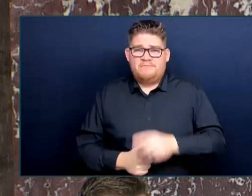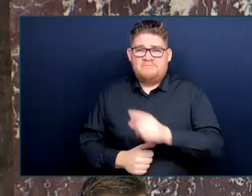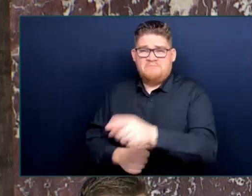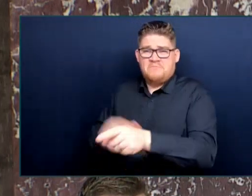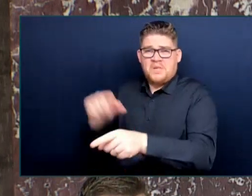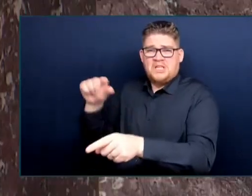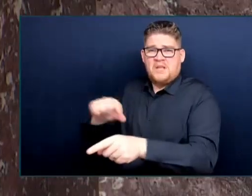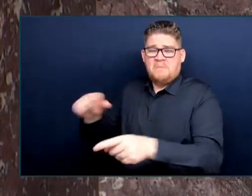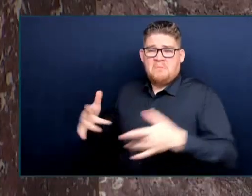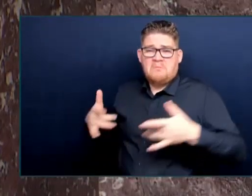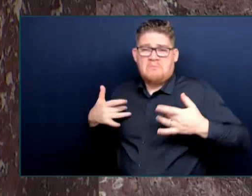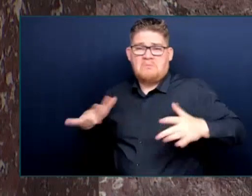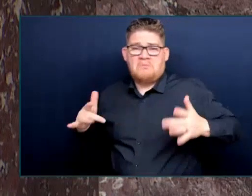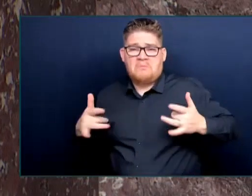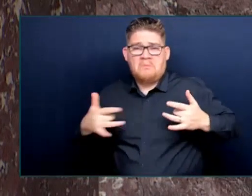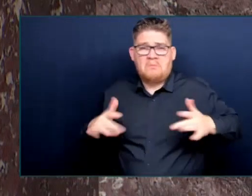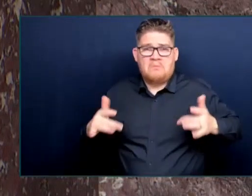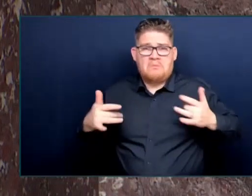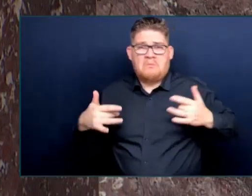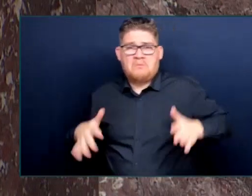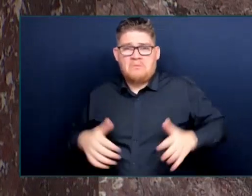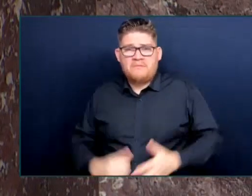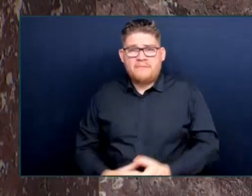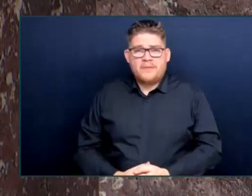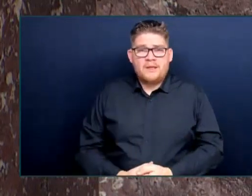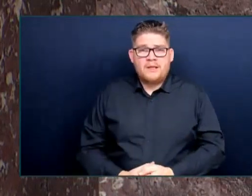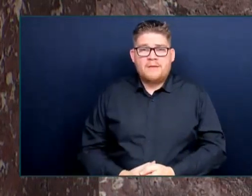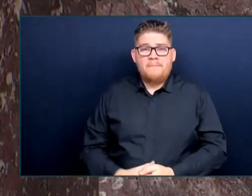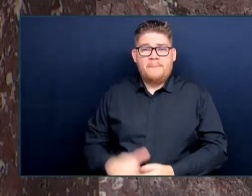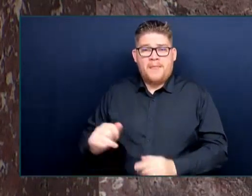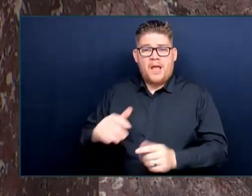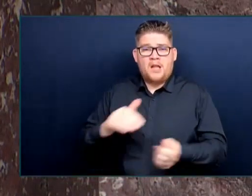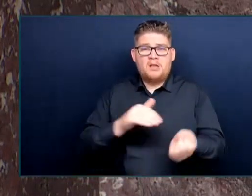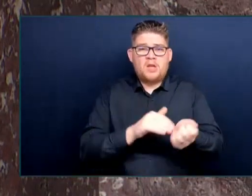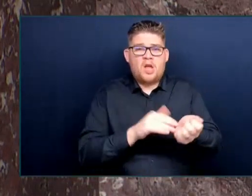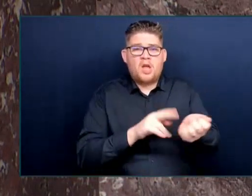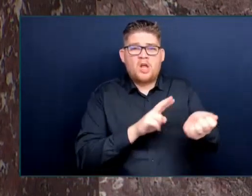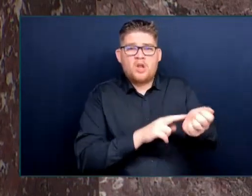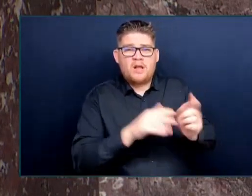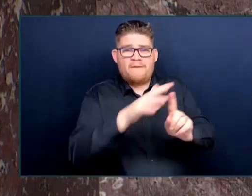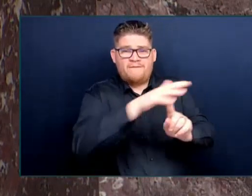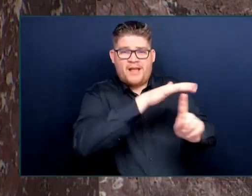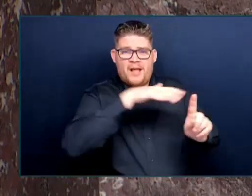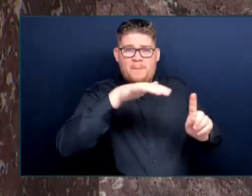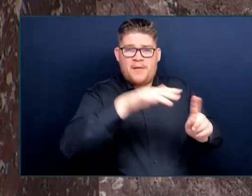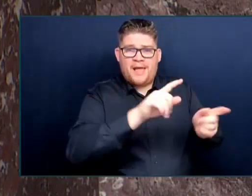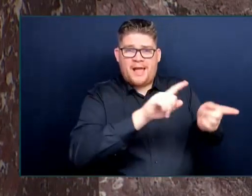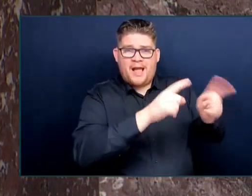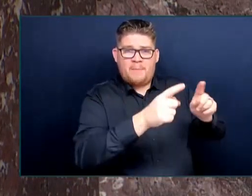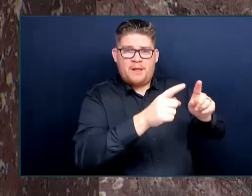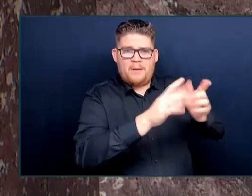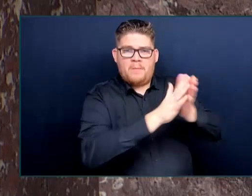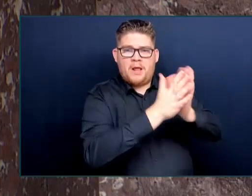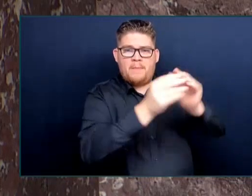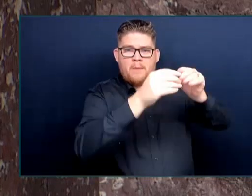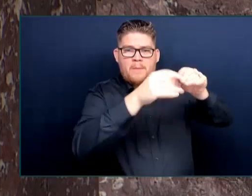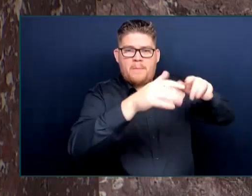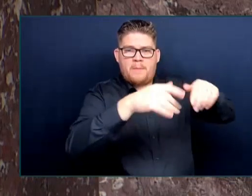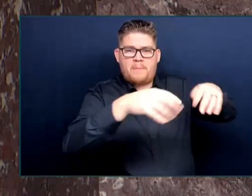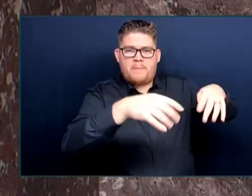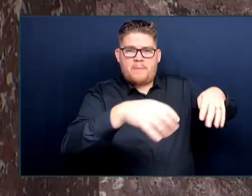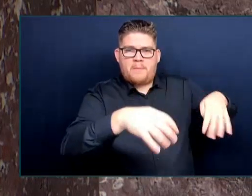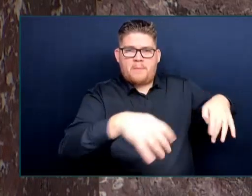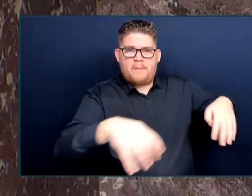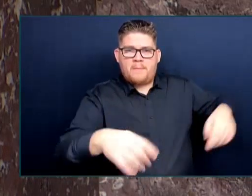an environment gets fostered from the top down, Mr. Speaker. We've heard how people that are raising issues get threatened with